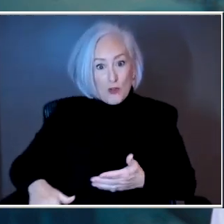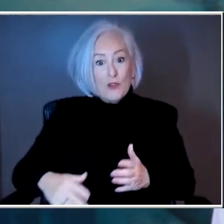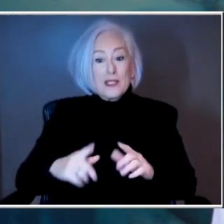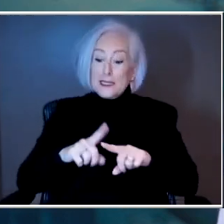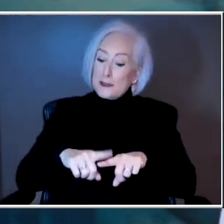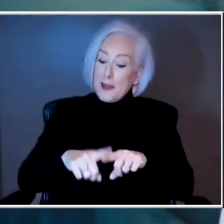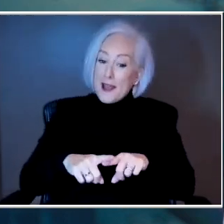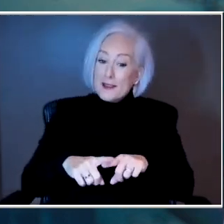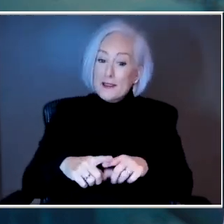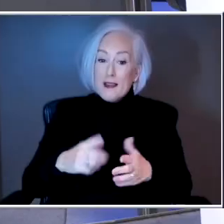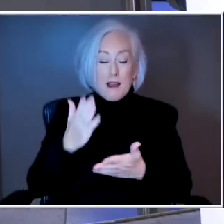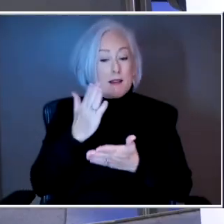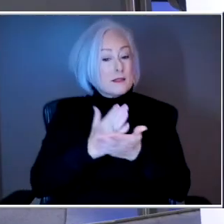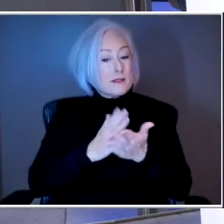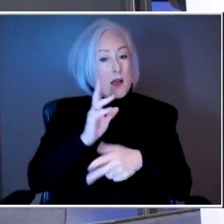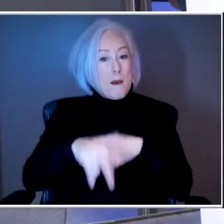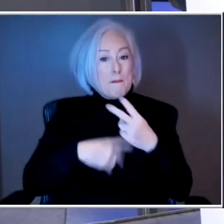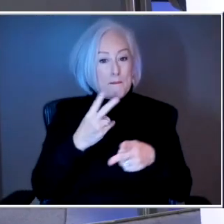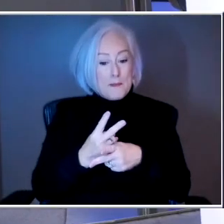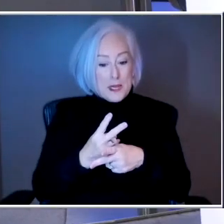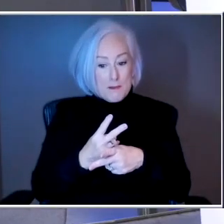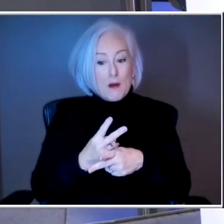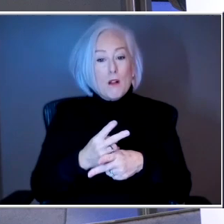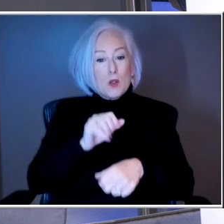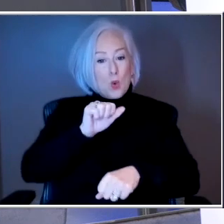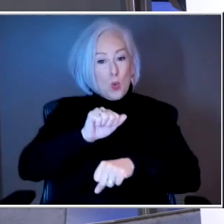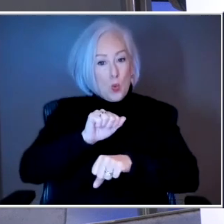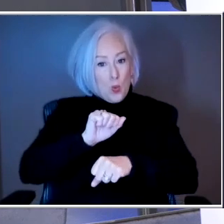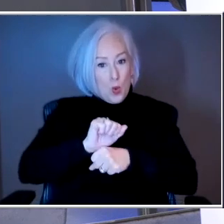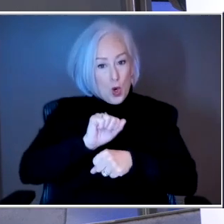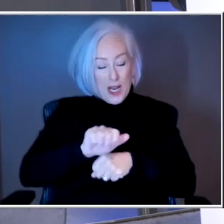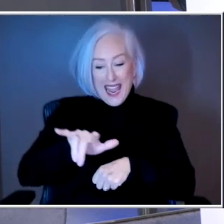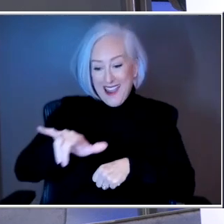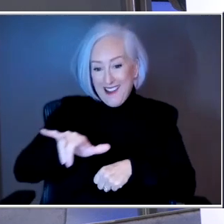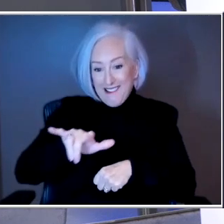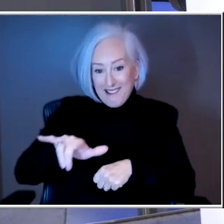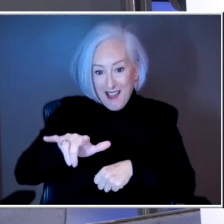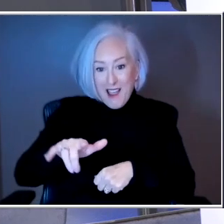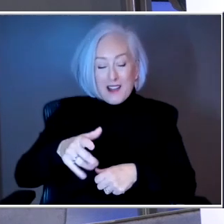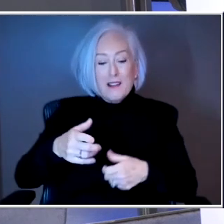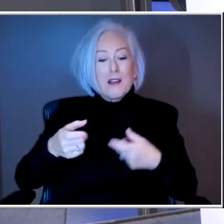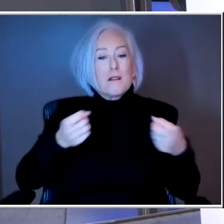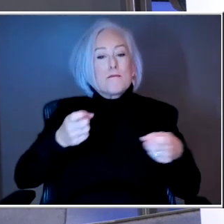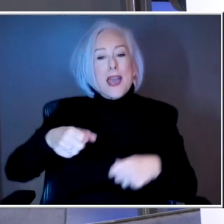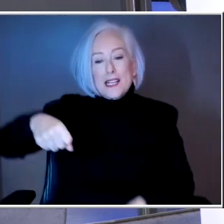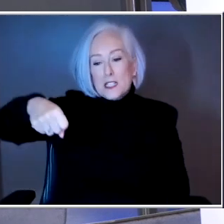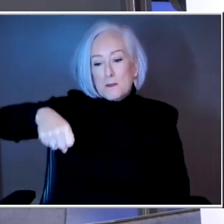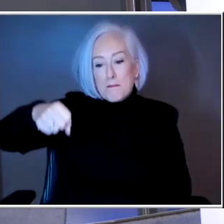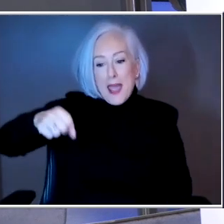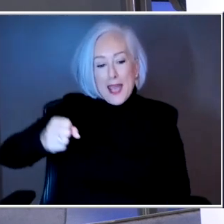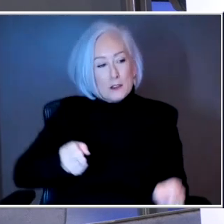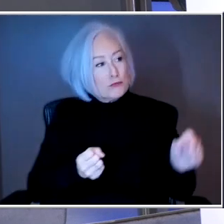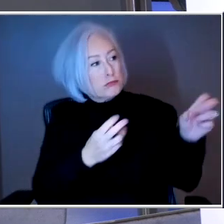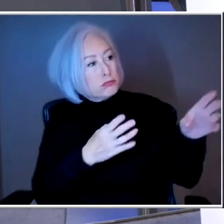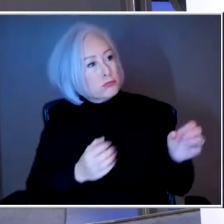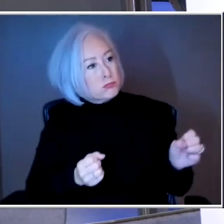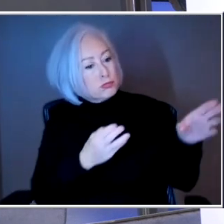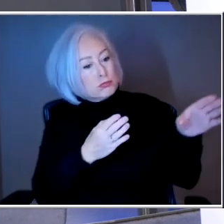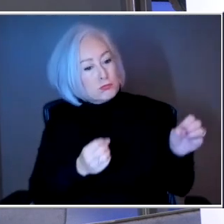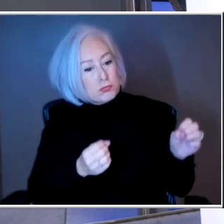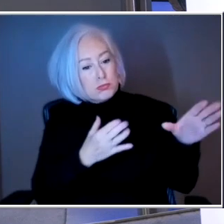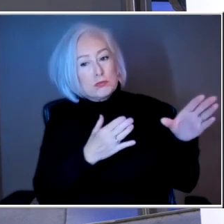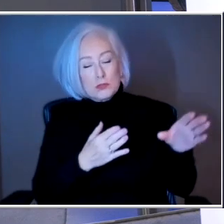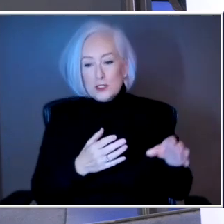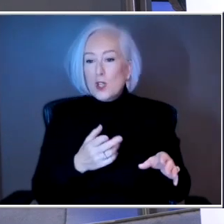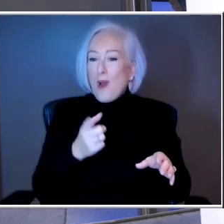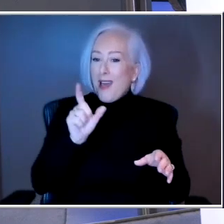Right. for a while. Right. So doctor's orders. Yes. as need be. I want to ask you about something. There's a lot of shows when it comes to